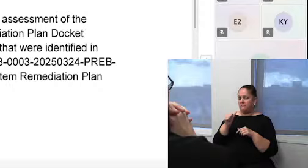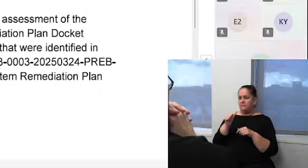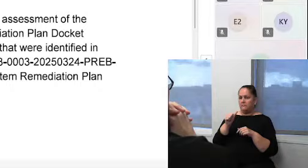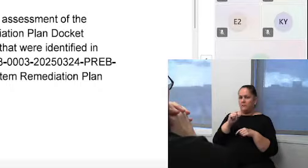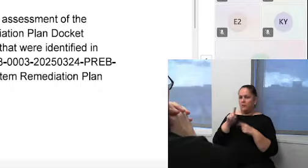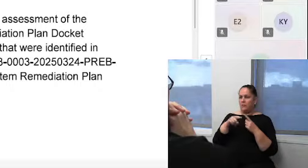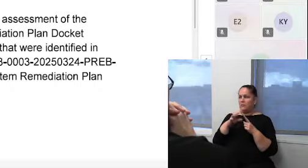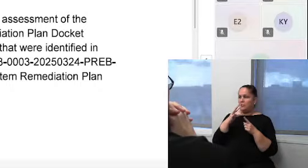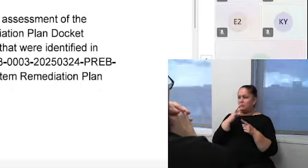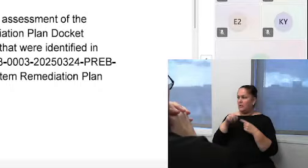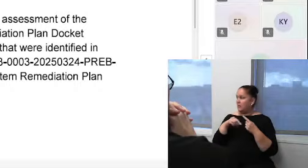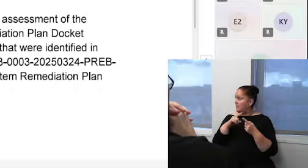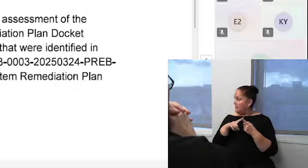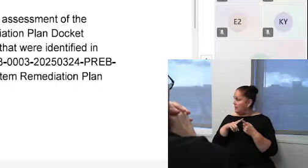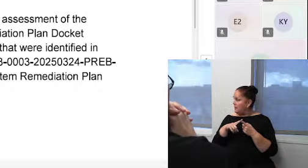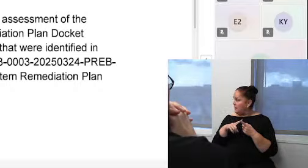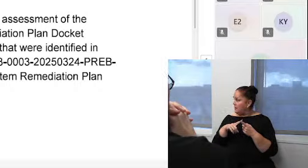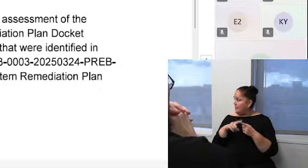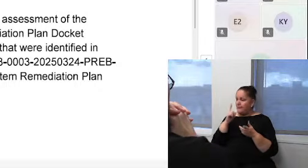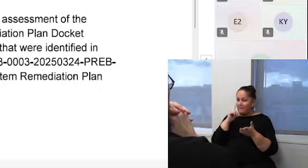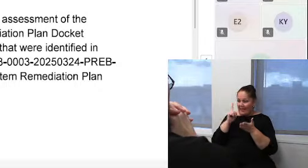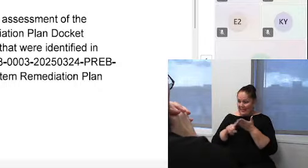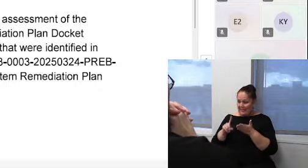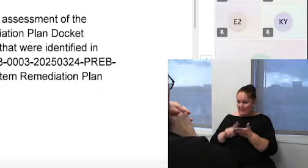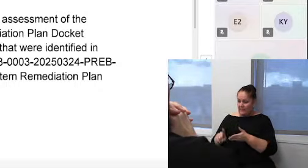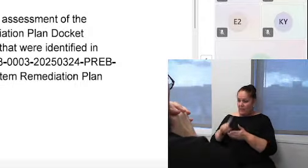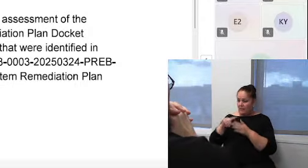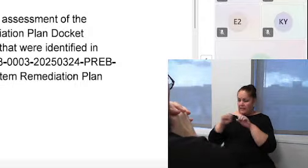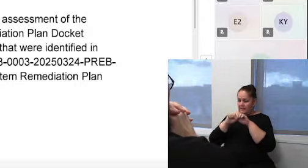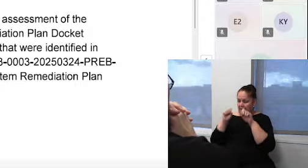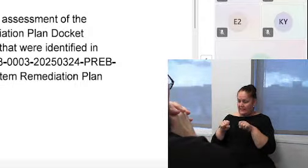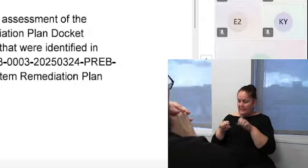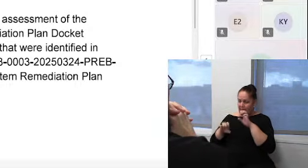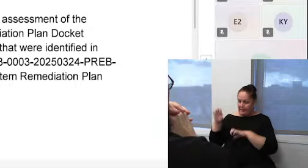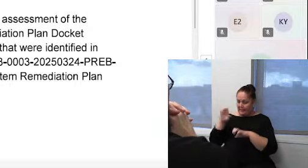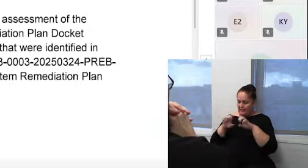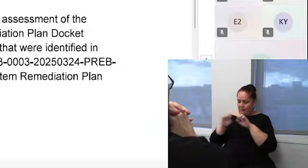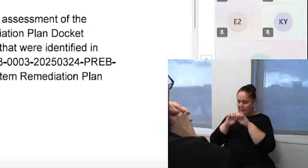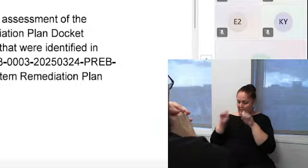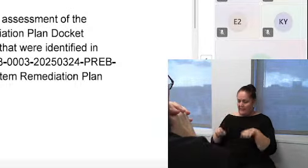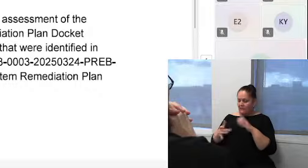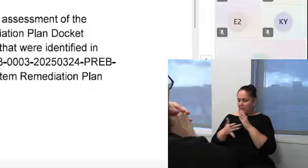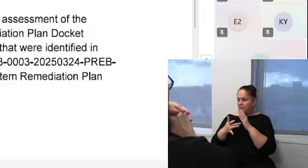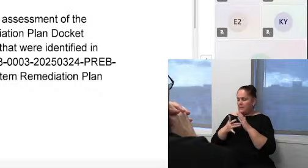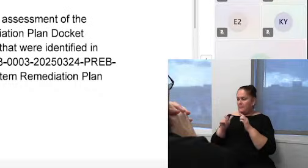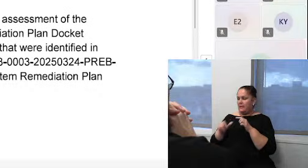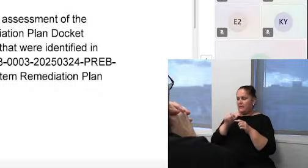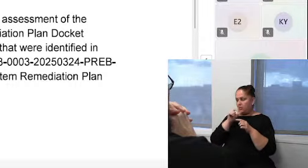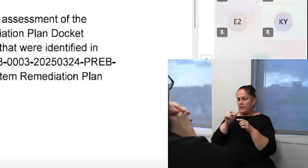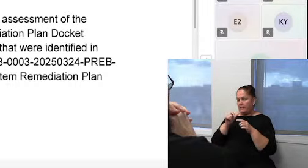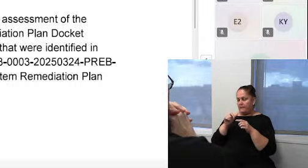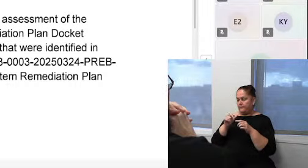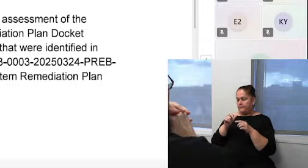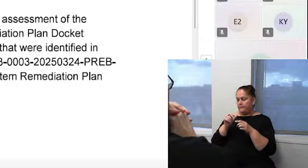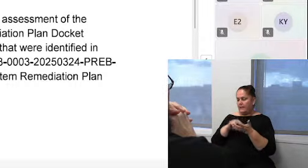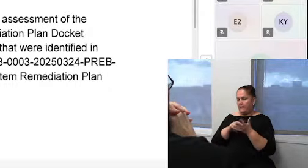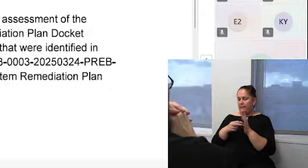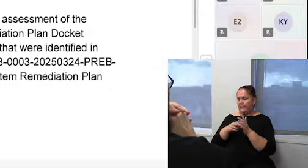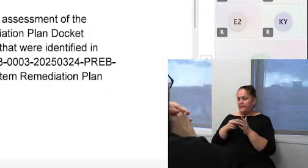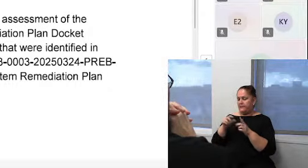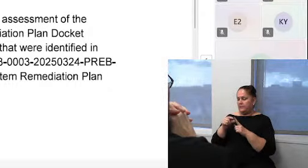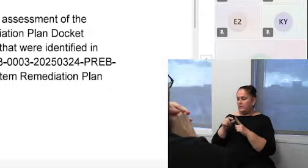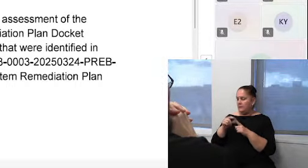not. Because when we're talking about the entire assessment of the system, right? We, from a technical basis, it's not a defined